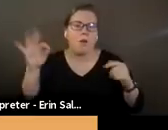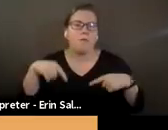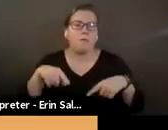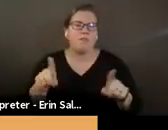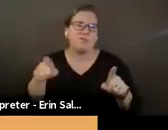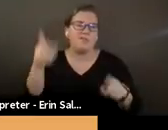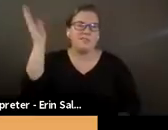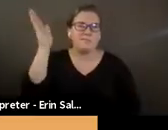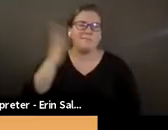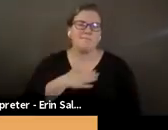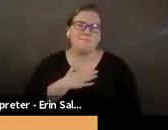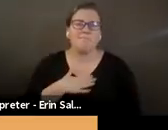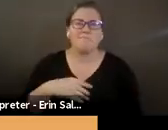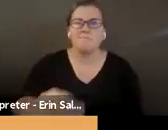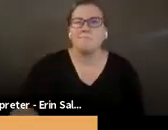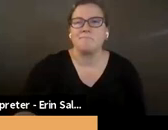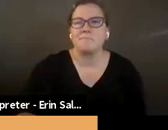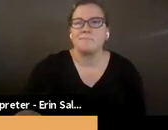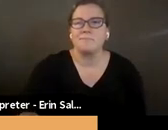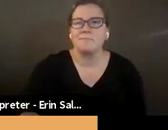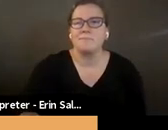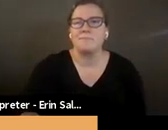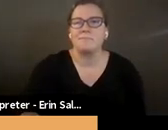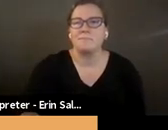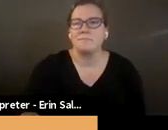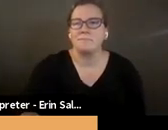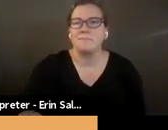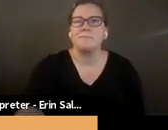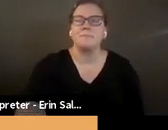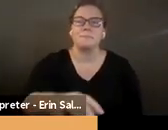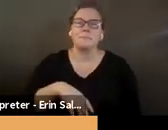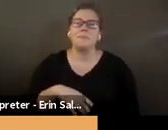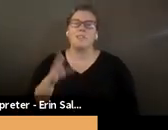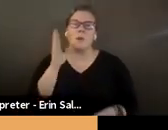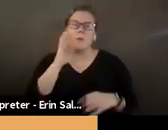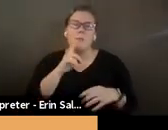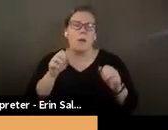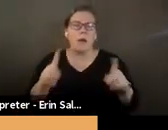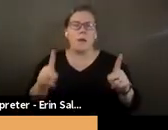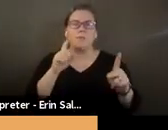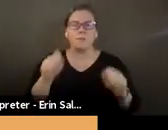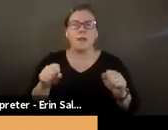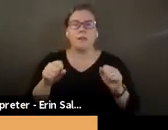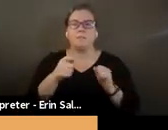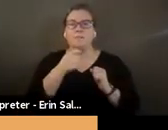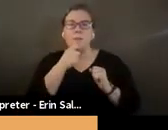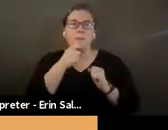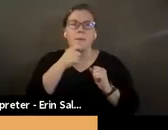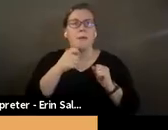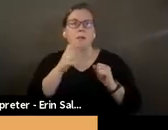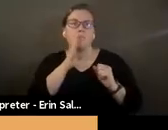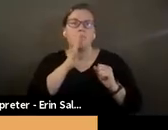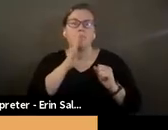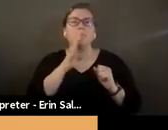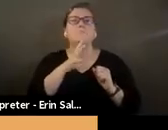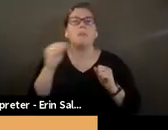presentation. There will be an opportunity to unmute at the end for questions. As well as everyone's video was